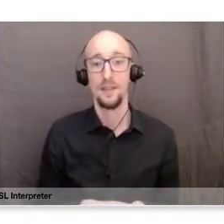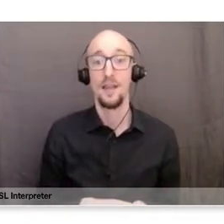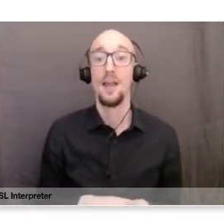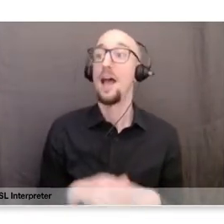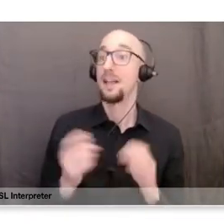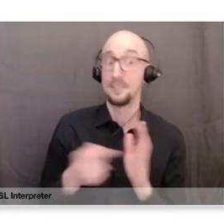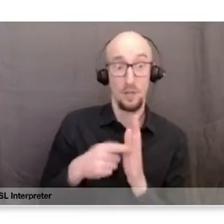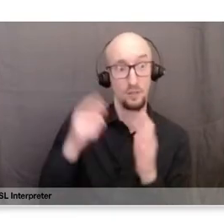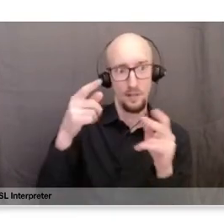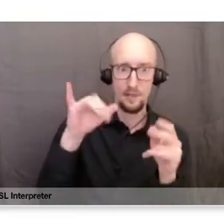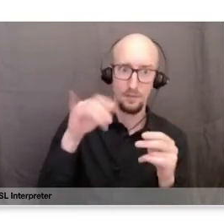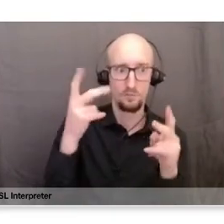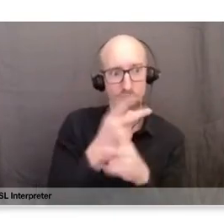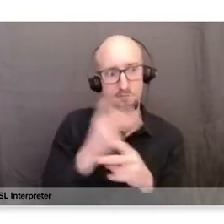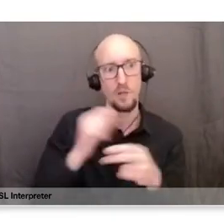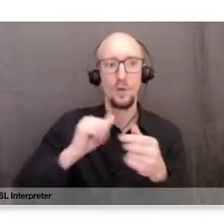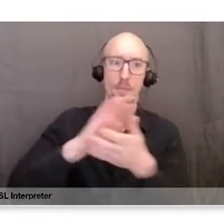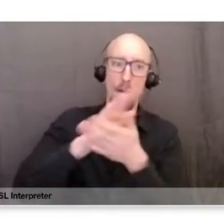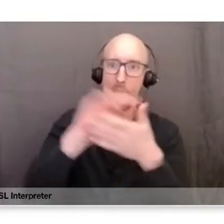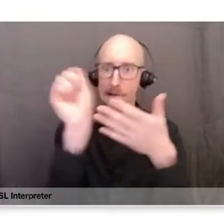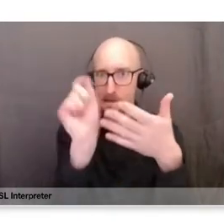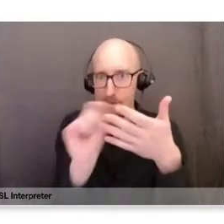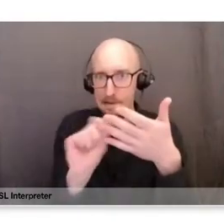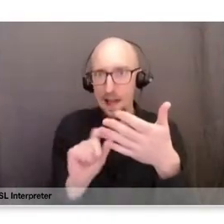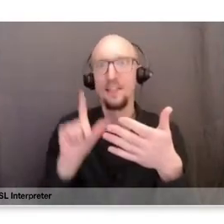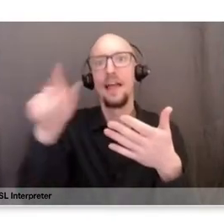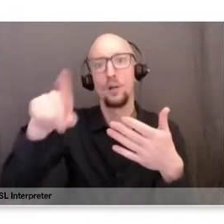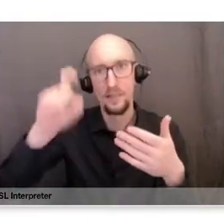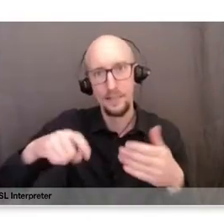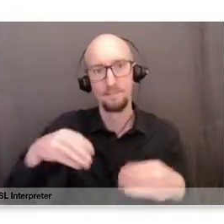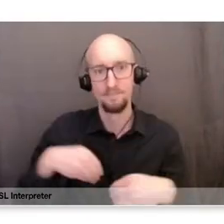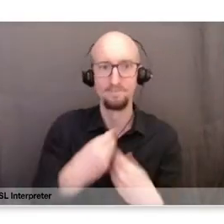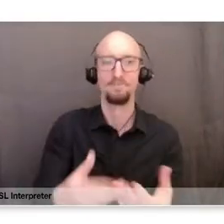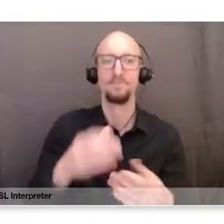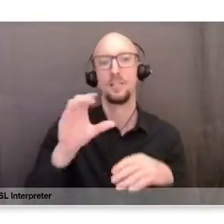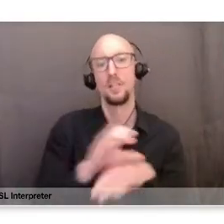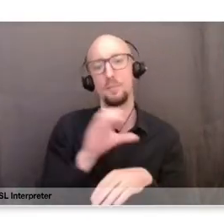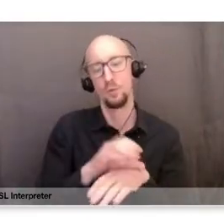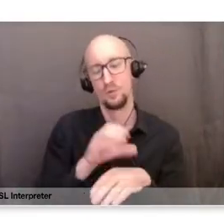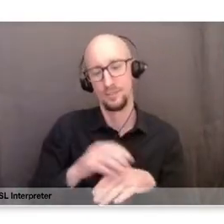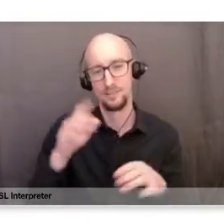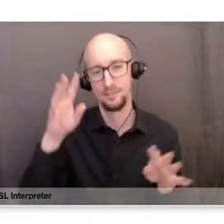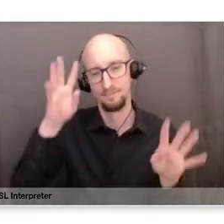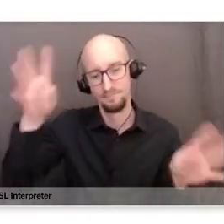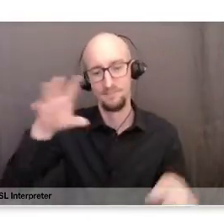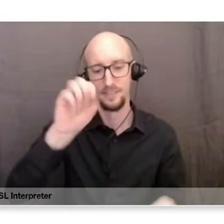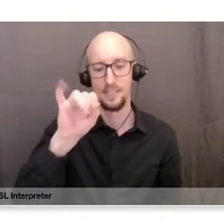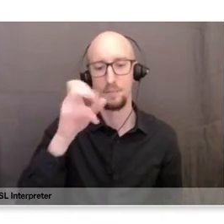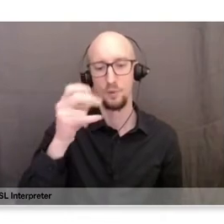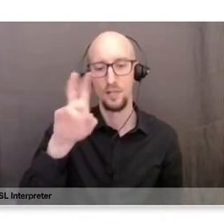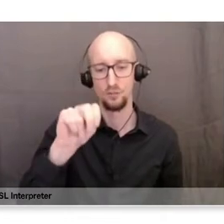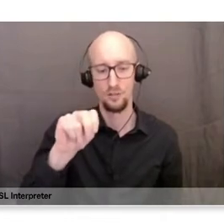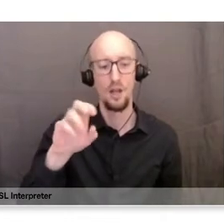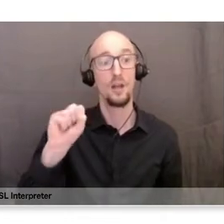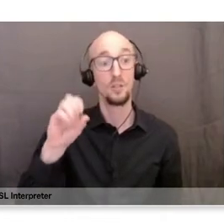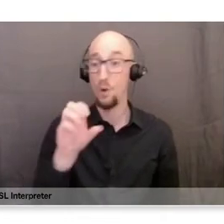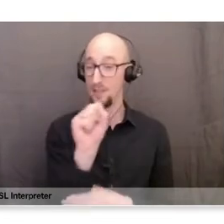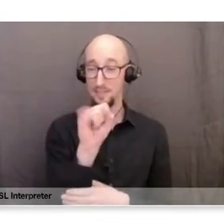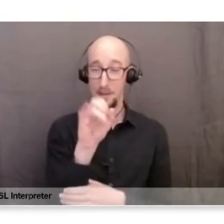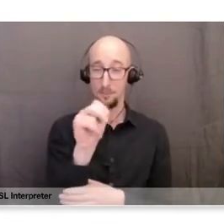you've needed computer simulations. And so that's how simulations were originally seen, as being merely